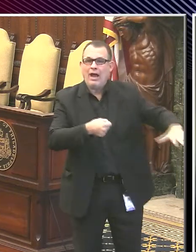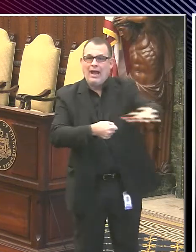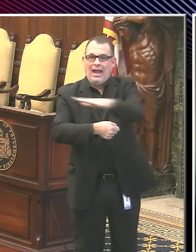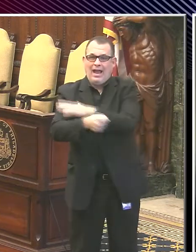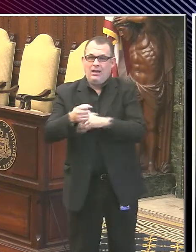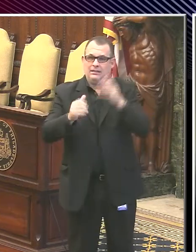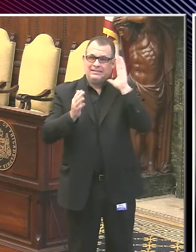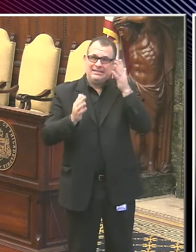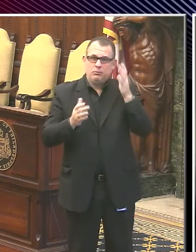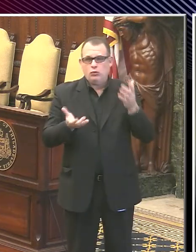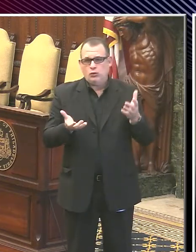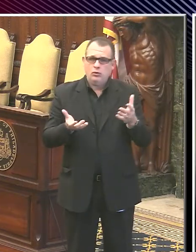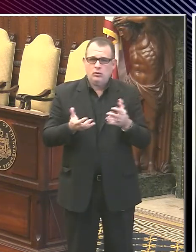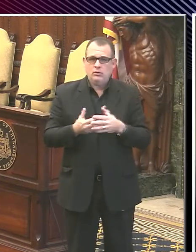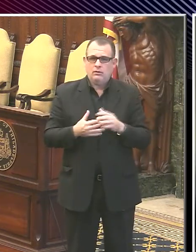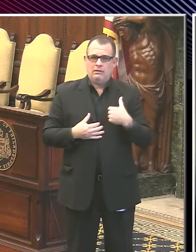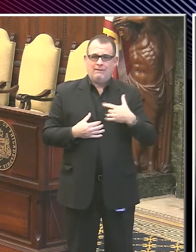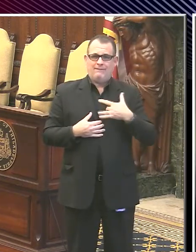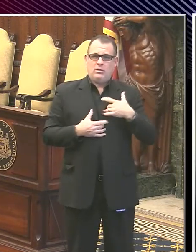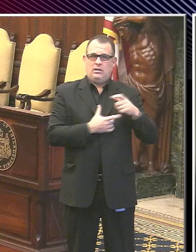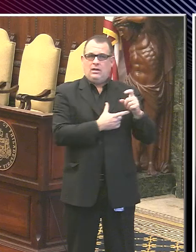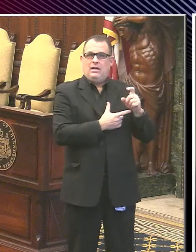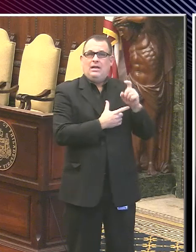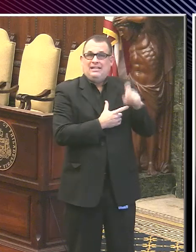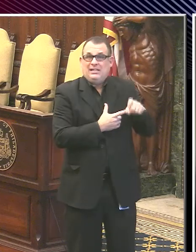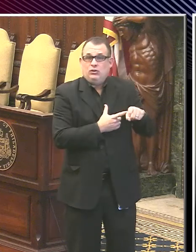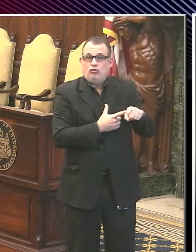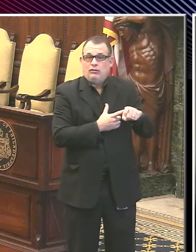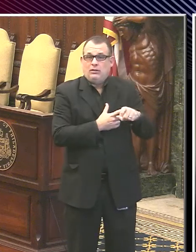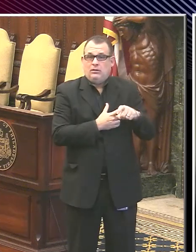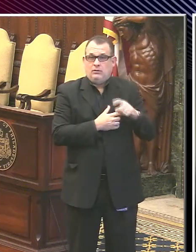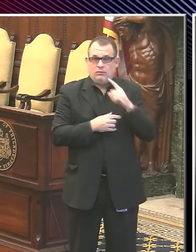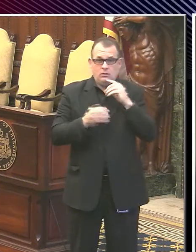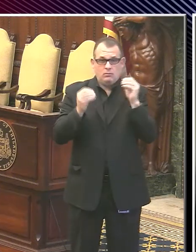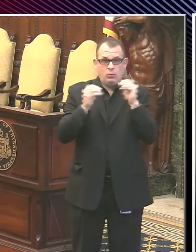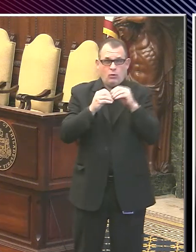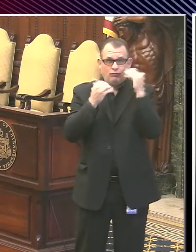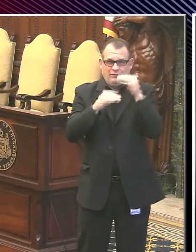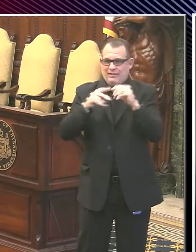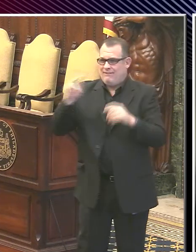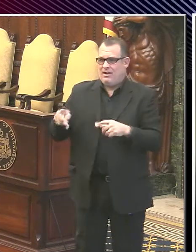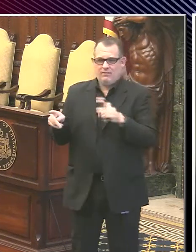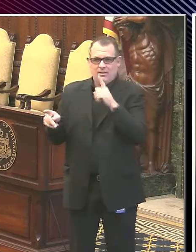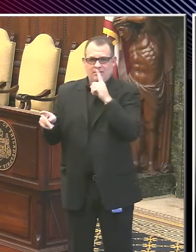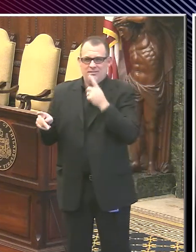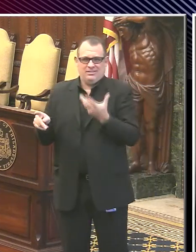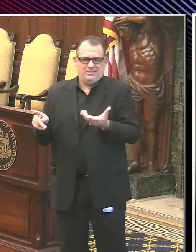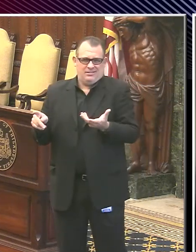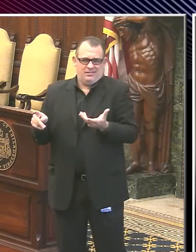that's necessary right now. I don't know that we need to put in additional restrictions in Philadelphia, but I do think having